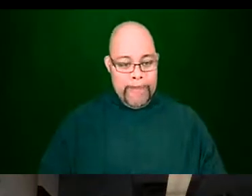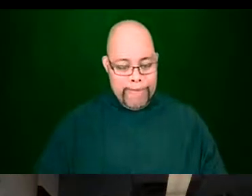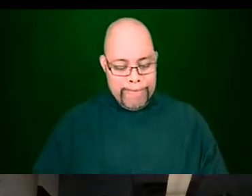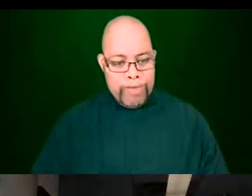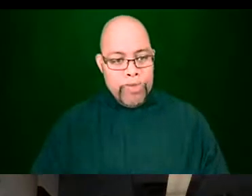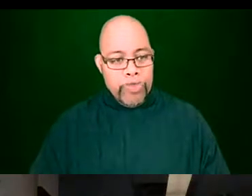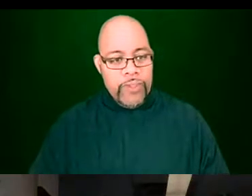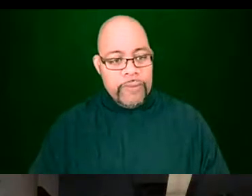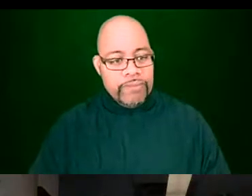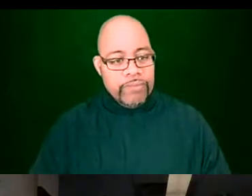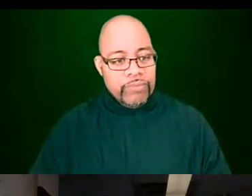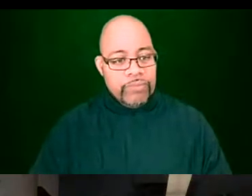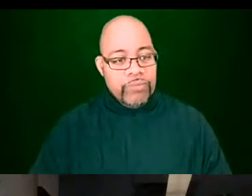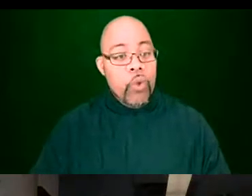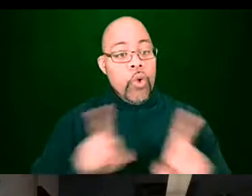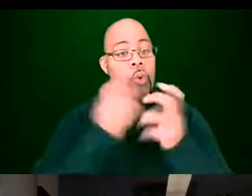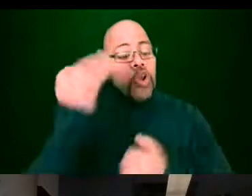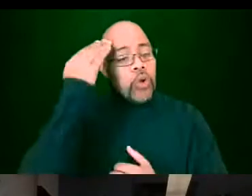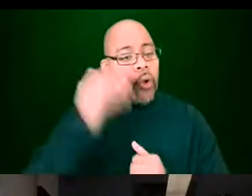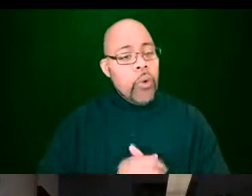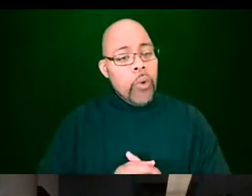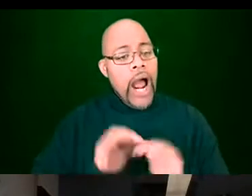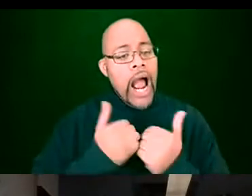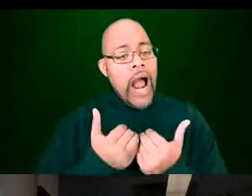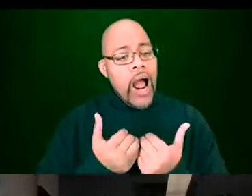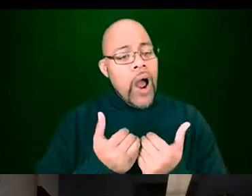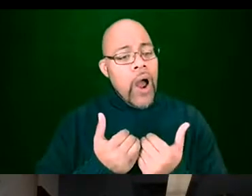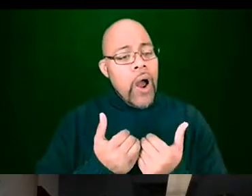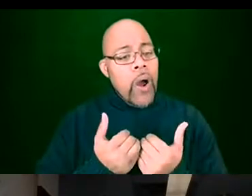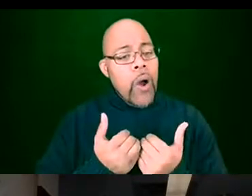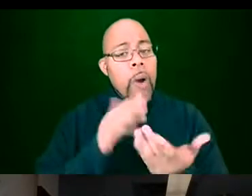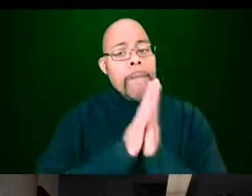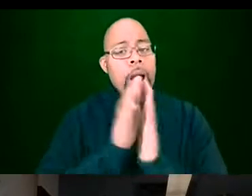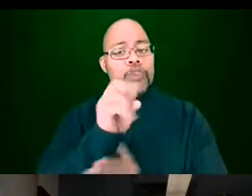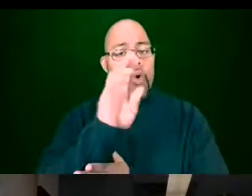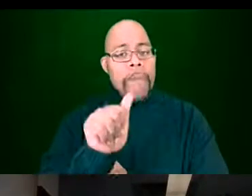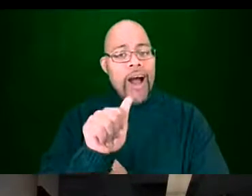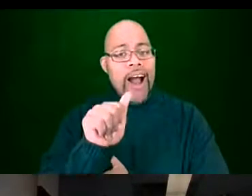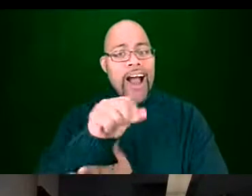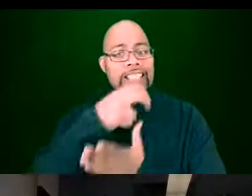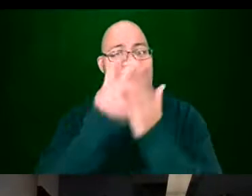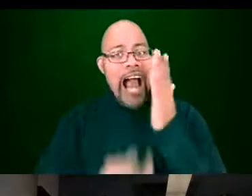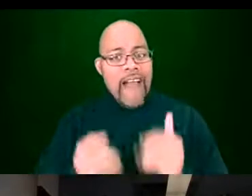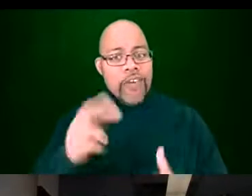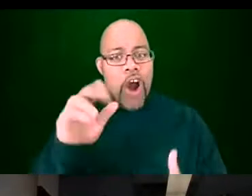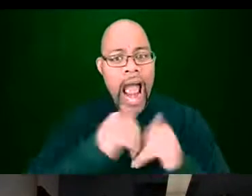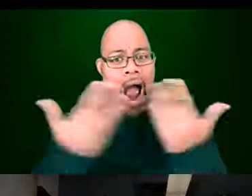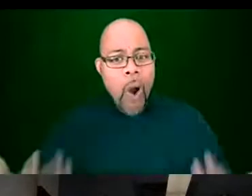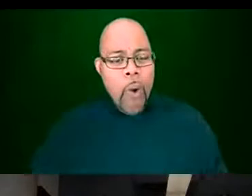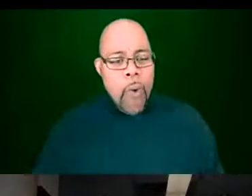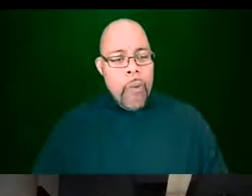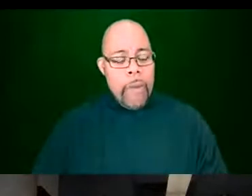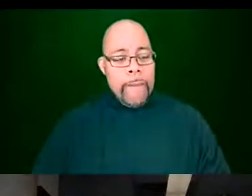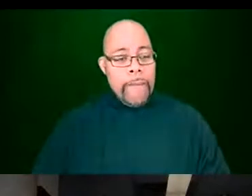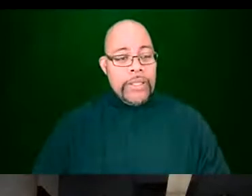We also wanted to know, how do you become a scuba diver? Because that's